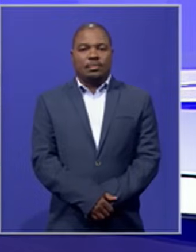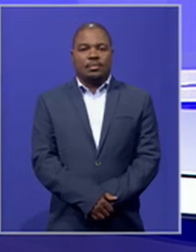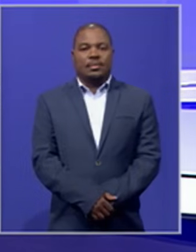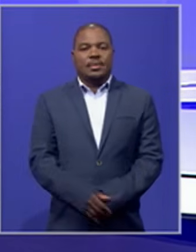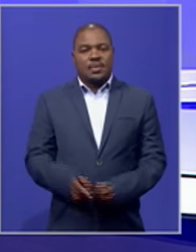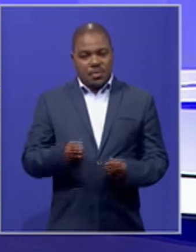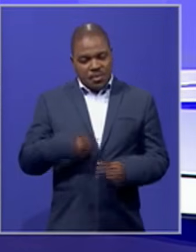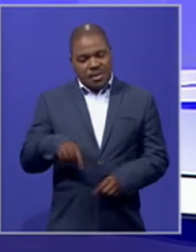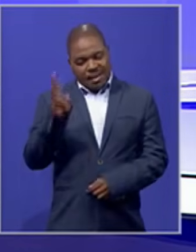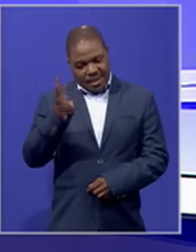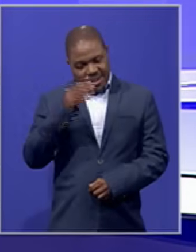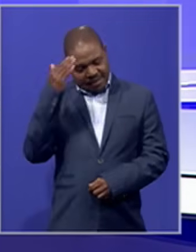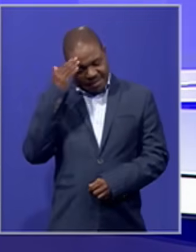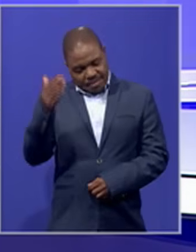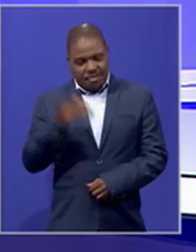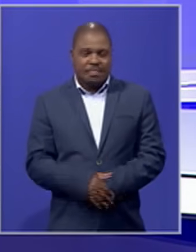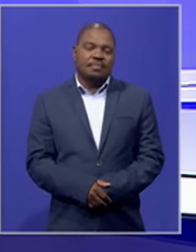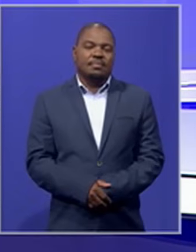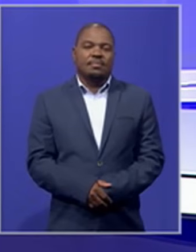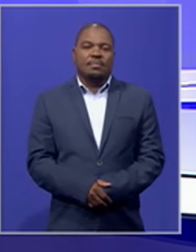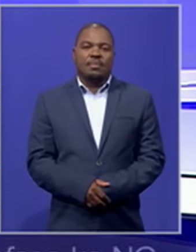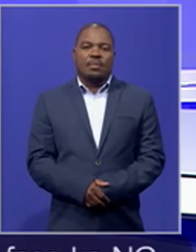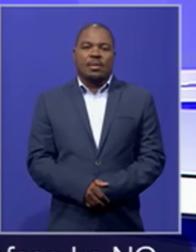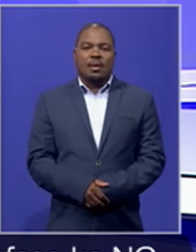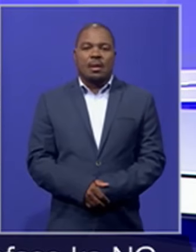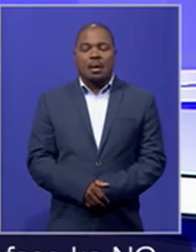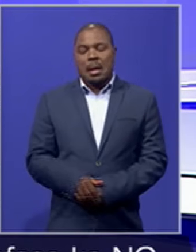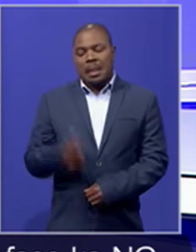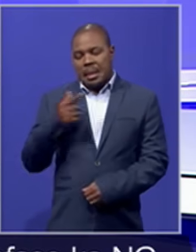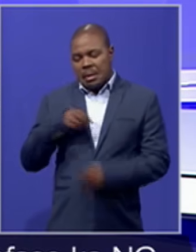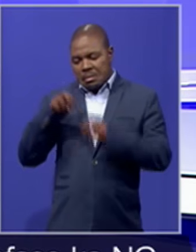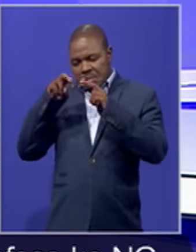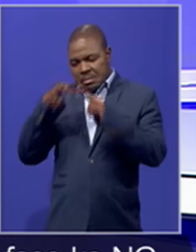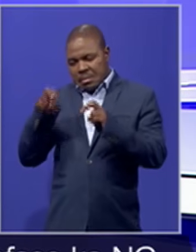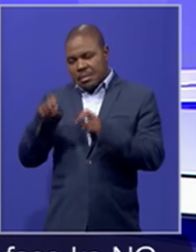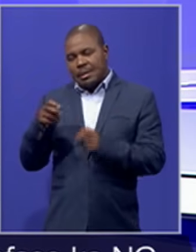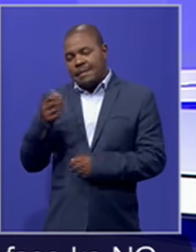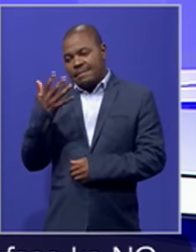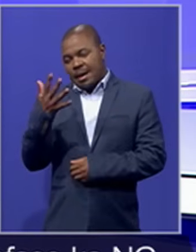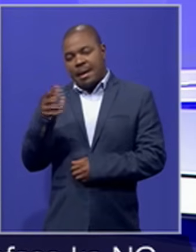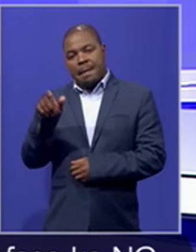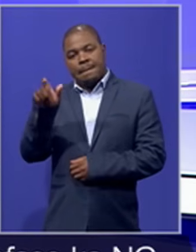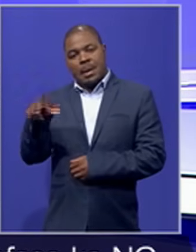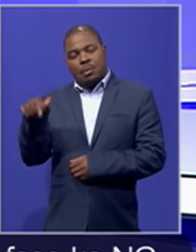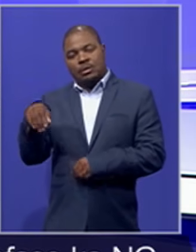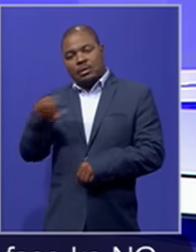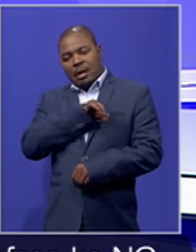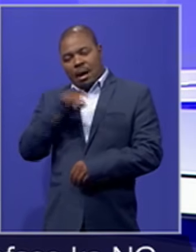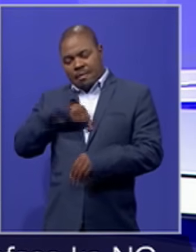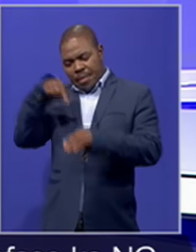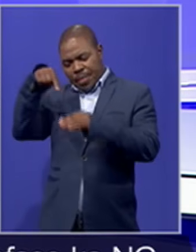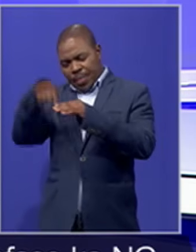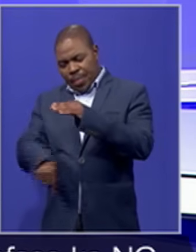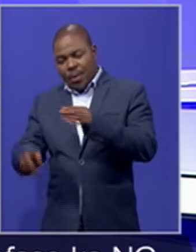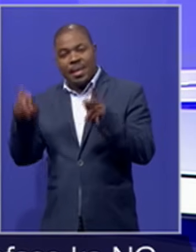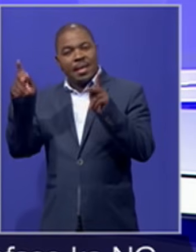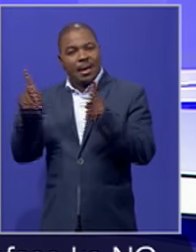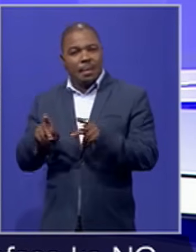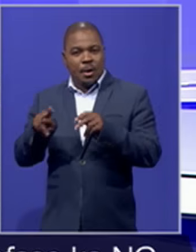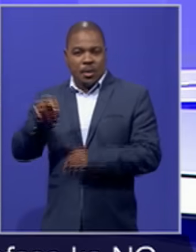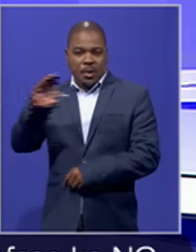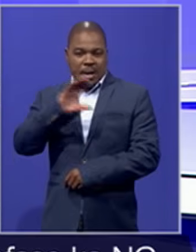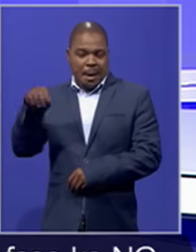Bageši madumega fele re a lotšha lesolo la tlhakodišo go hwetša bašomi ba moepo ba tlhano go la Kimberley provinceng ya Northern